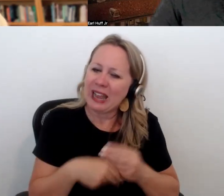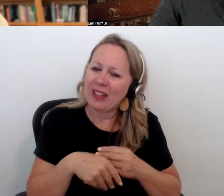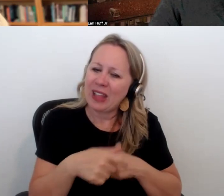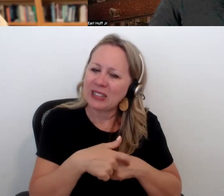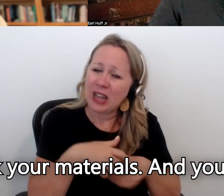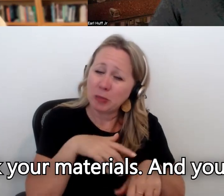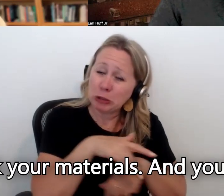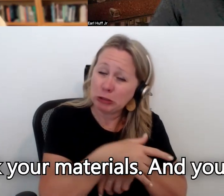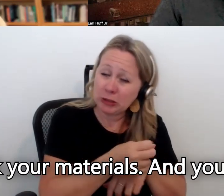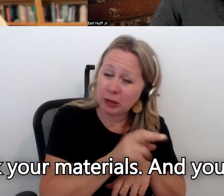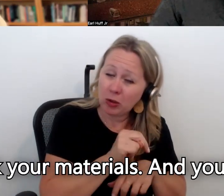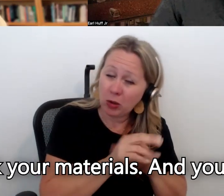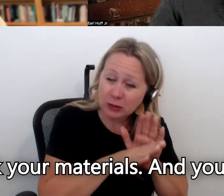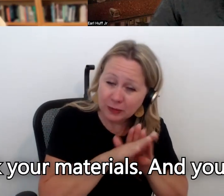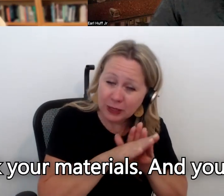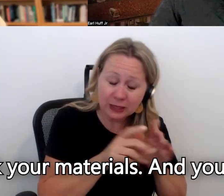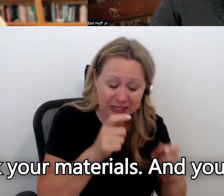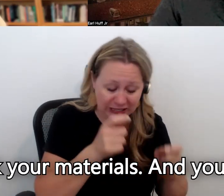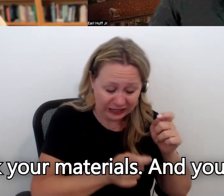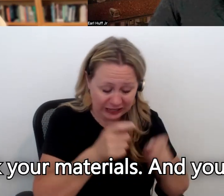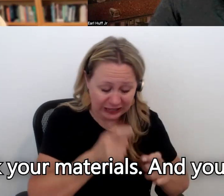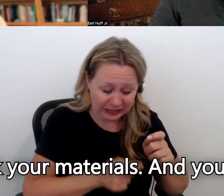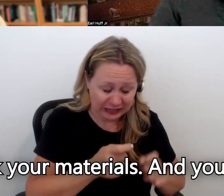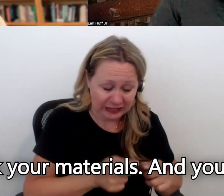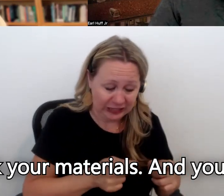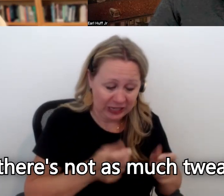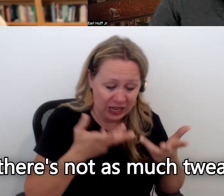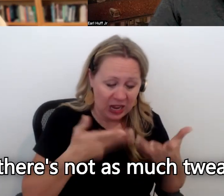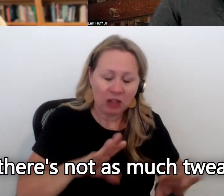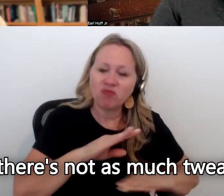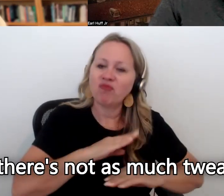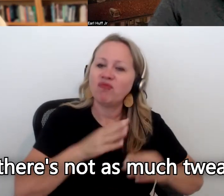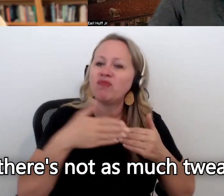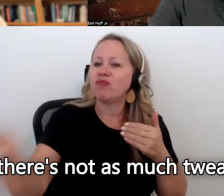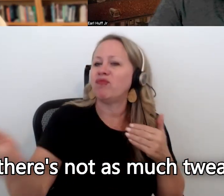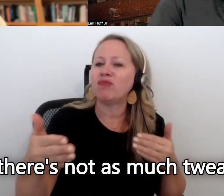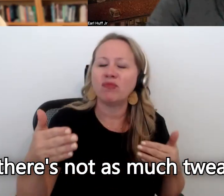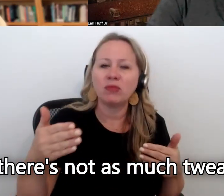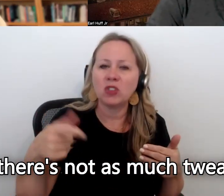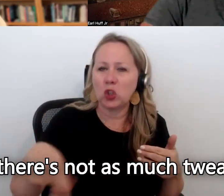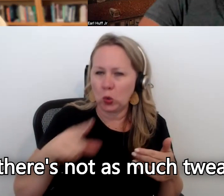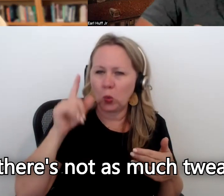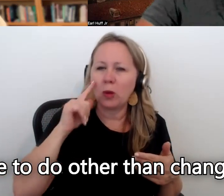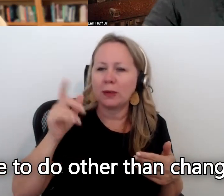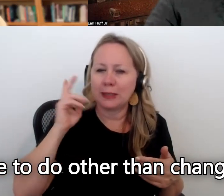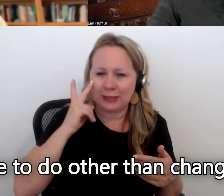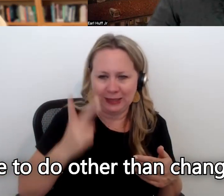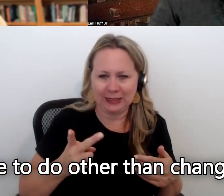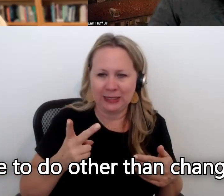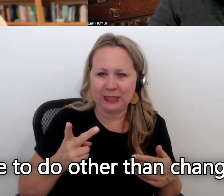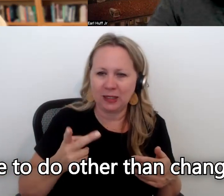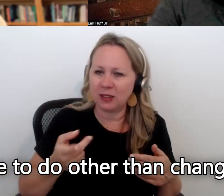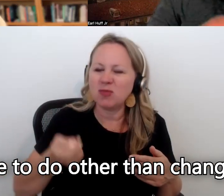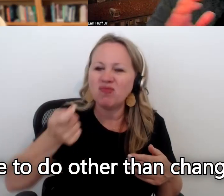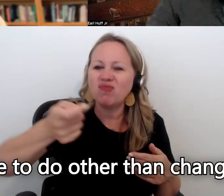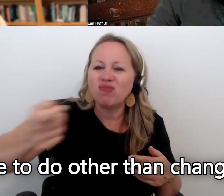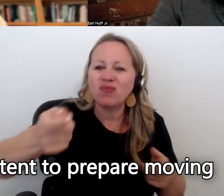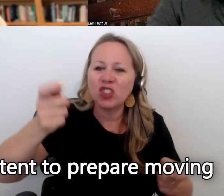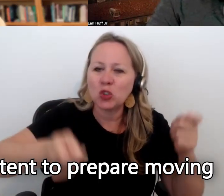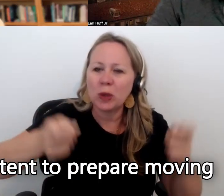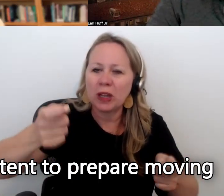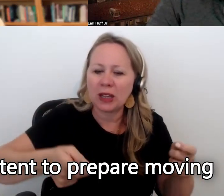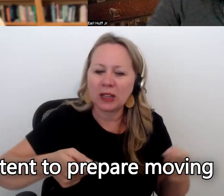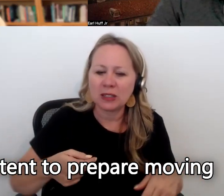actually rework your materials, and you'll find that there's not as much tweaking you have to do other than